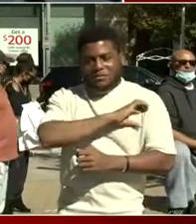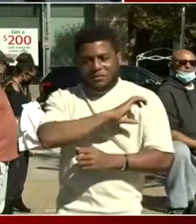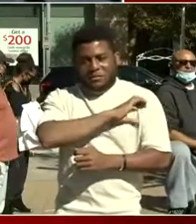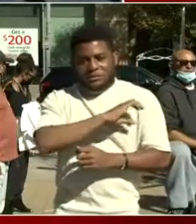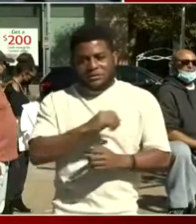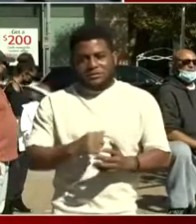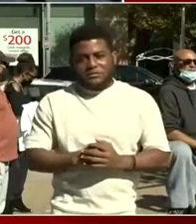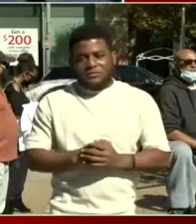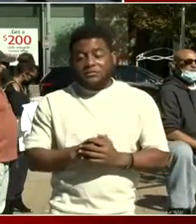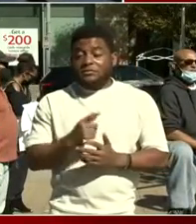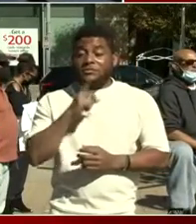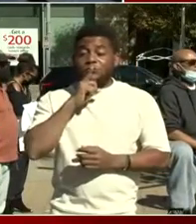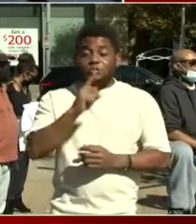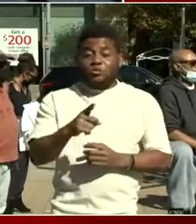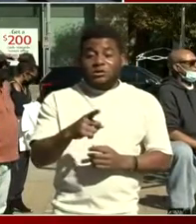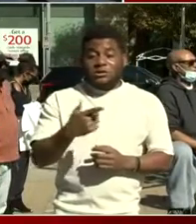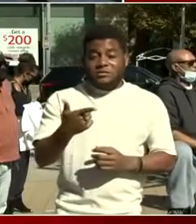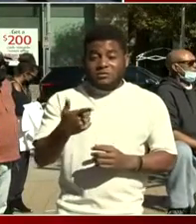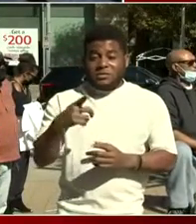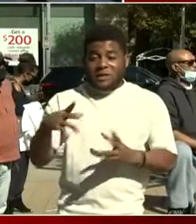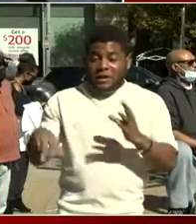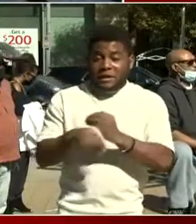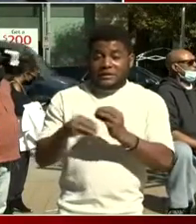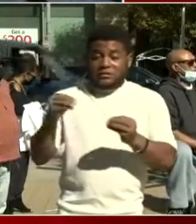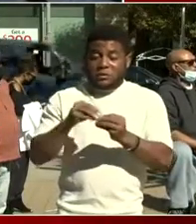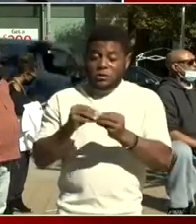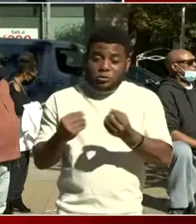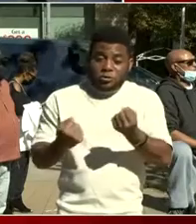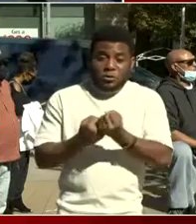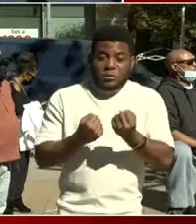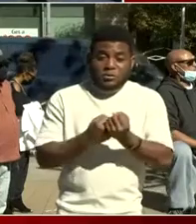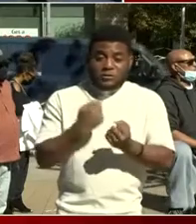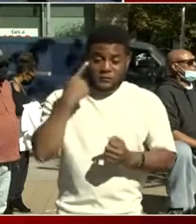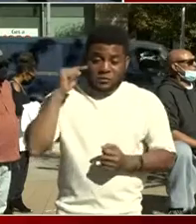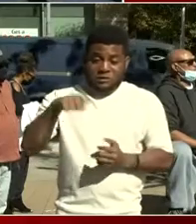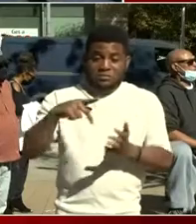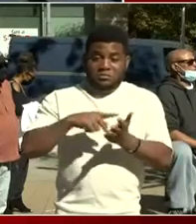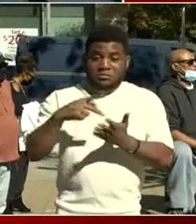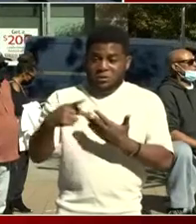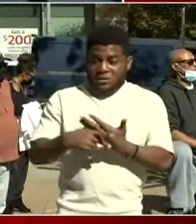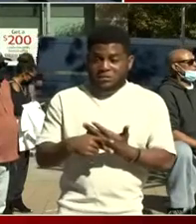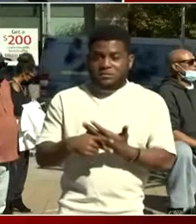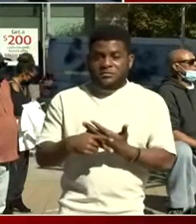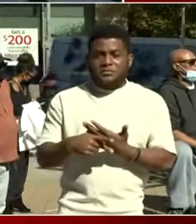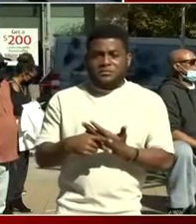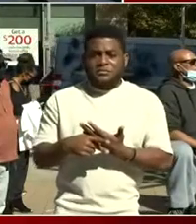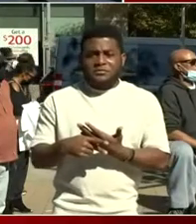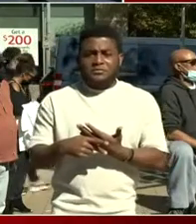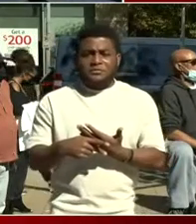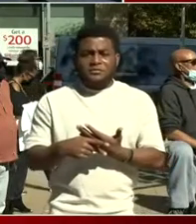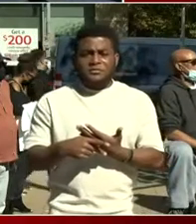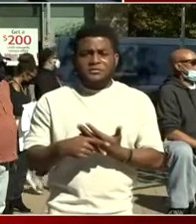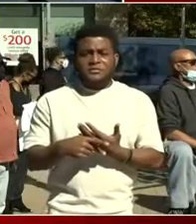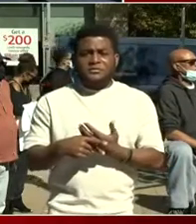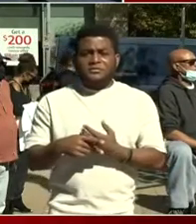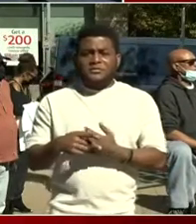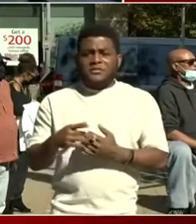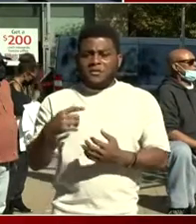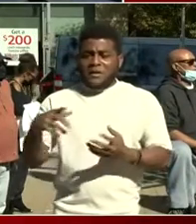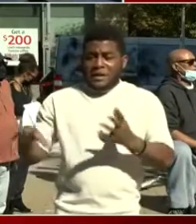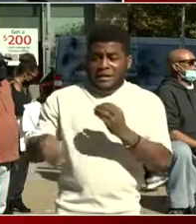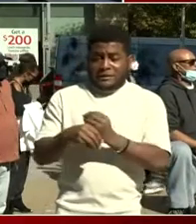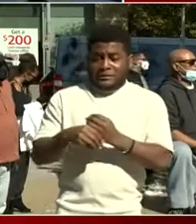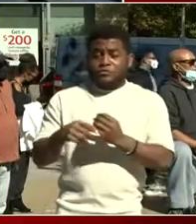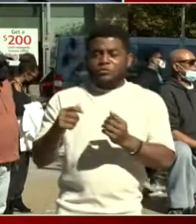to disrupt criminal activity within the Fall Crime Prevention Initiative areas. Additionally, we have designated